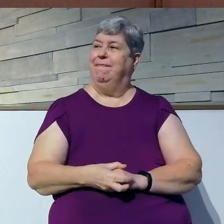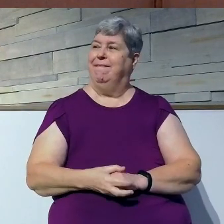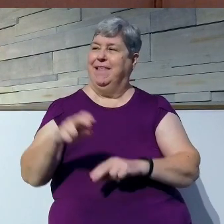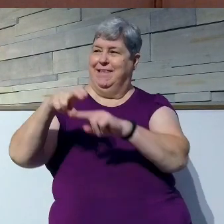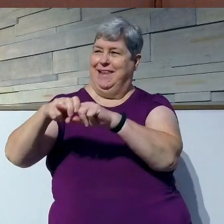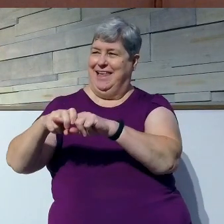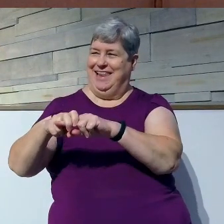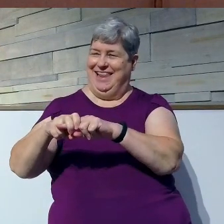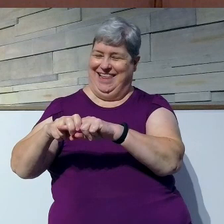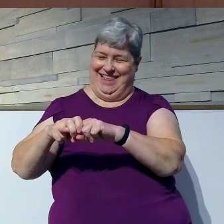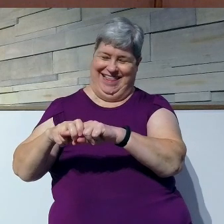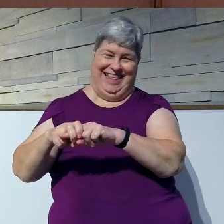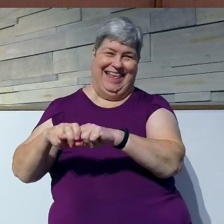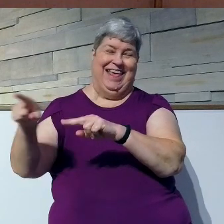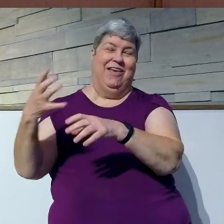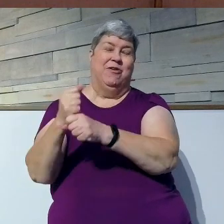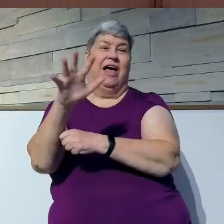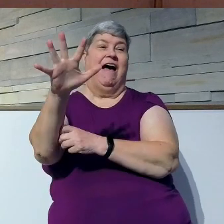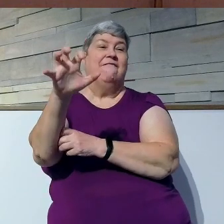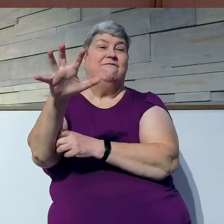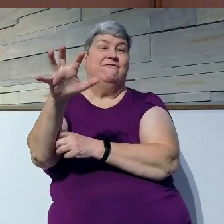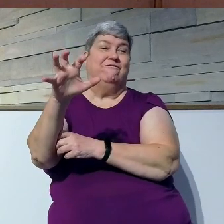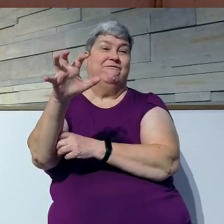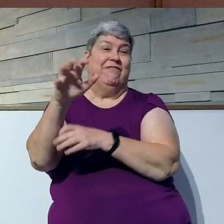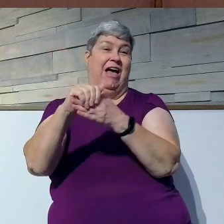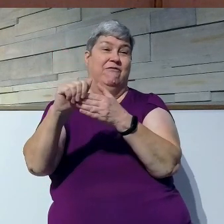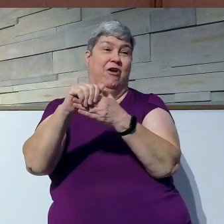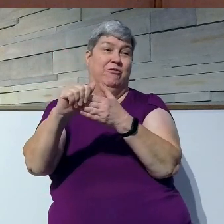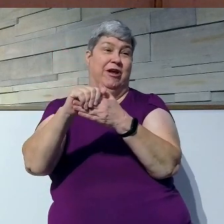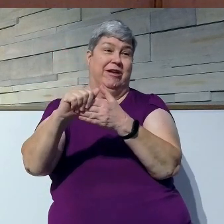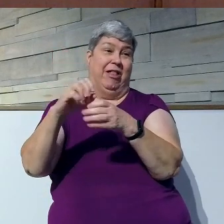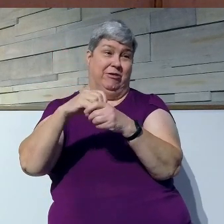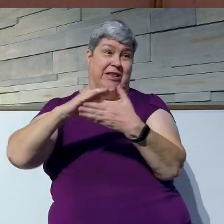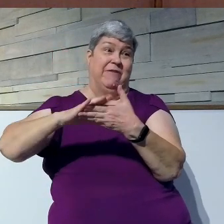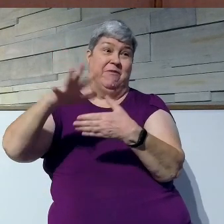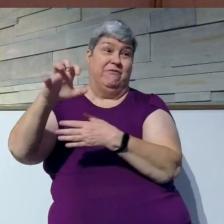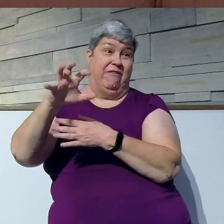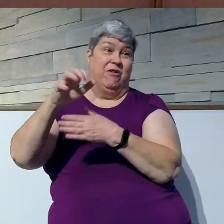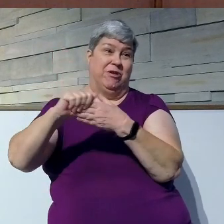Sit down. You got $500 in that envelope.